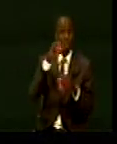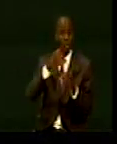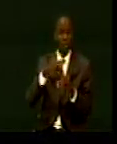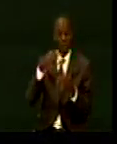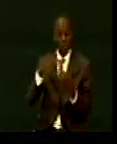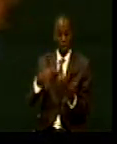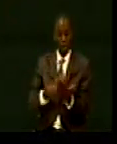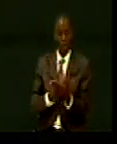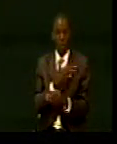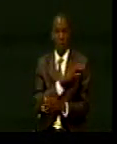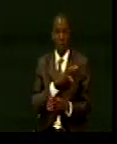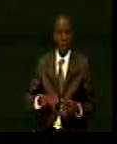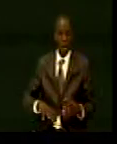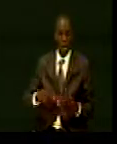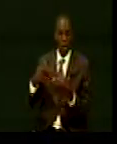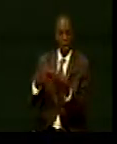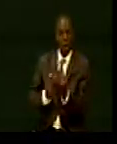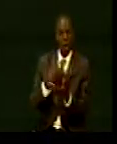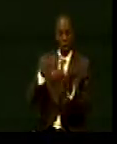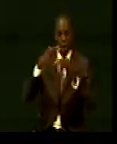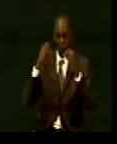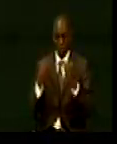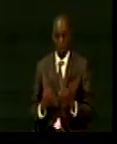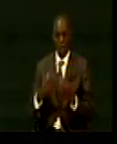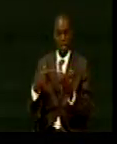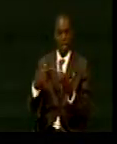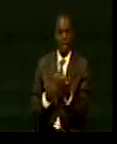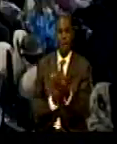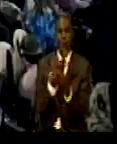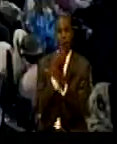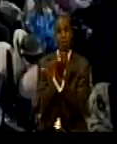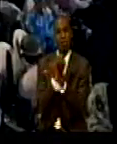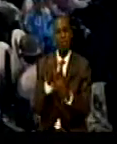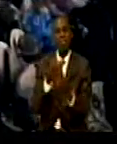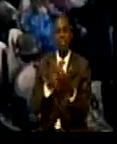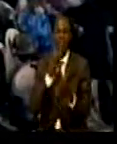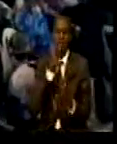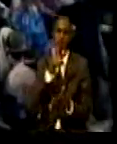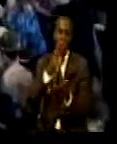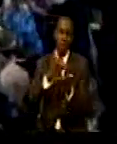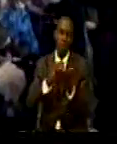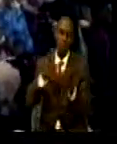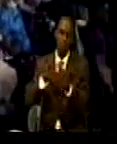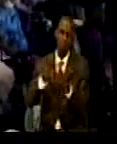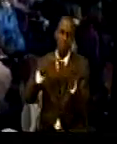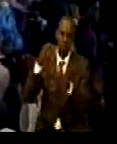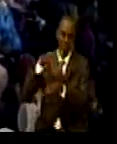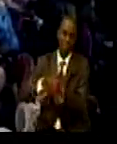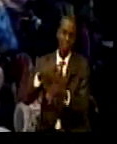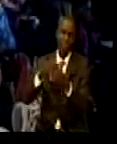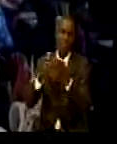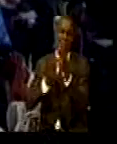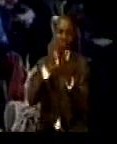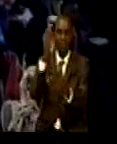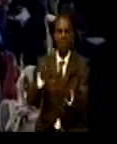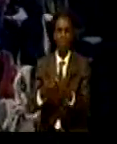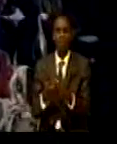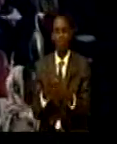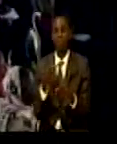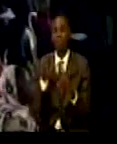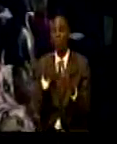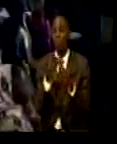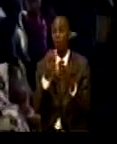of power, it's the gospel of salvation, it is just tonight in Jesus' name. Let's look at point number three